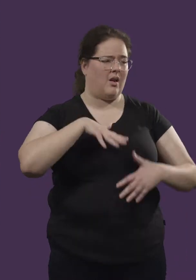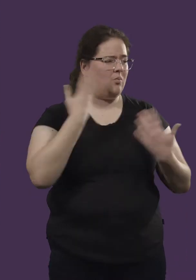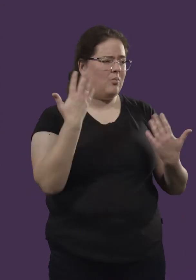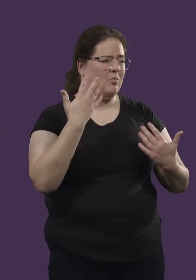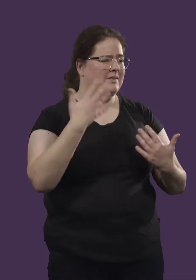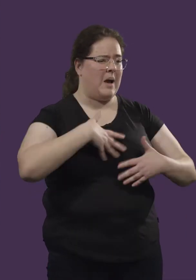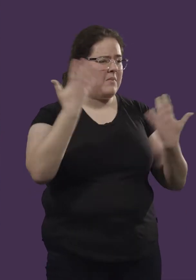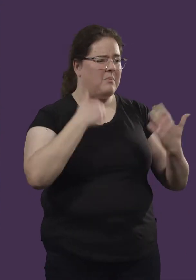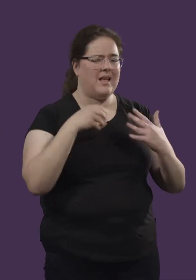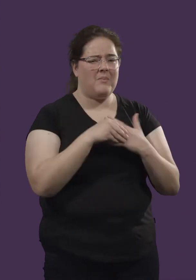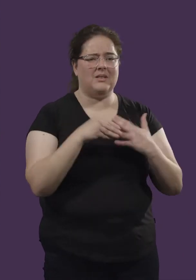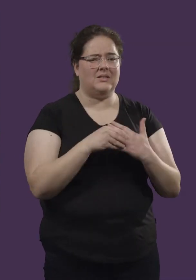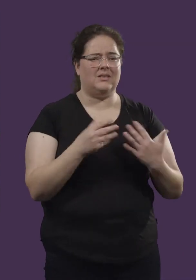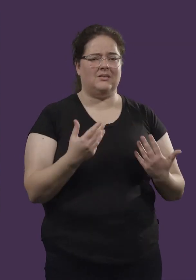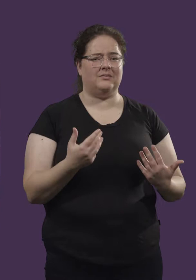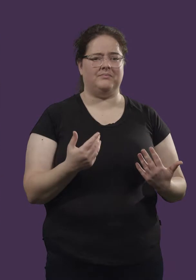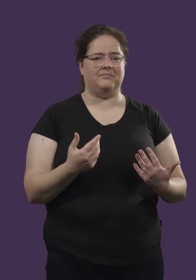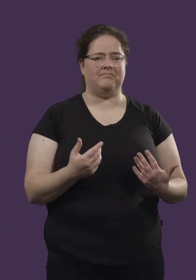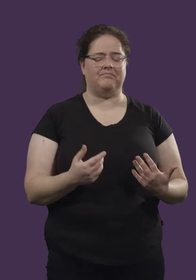I don't want to upset Pat and,